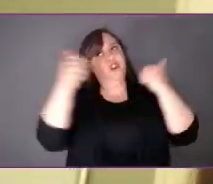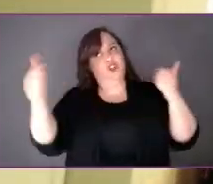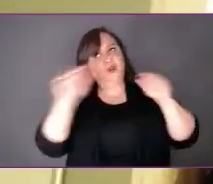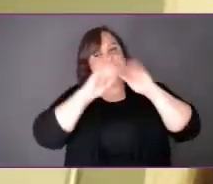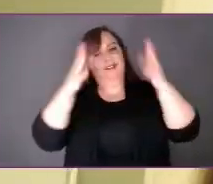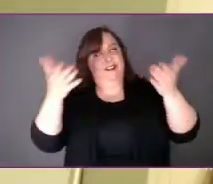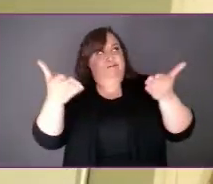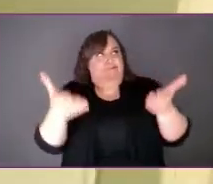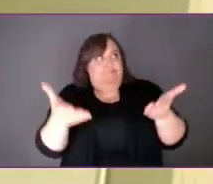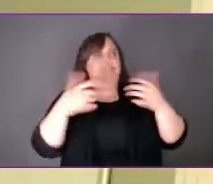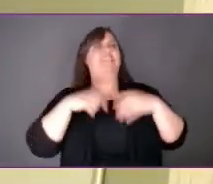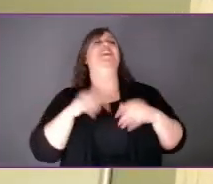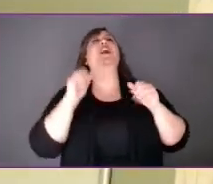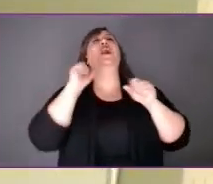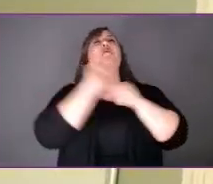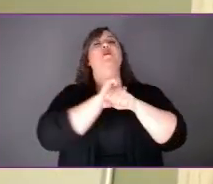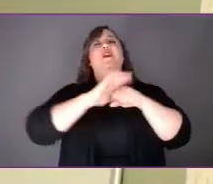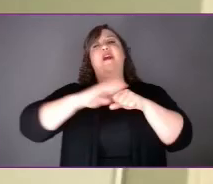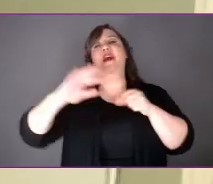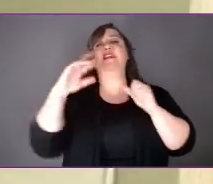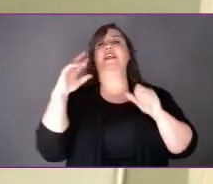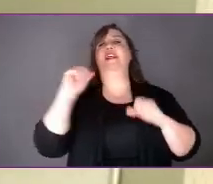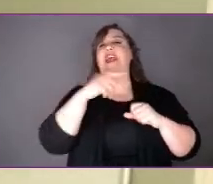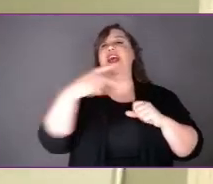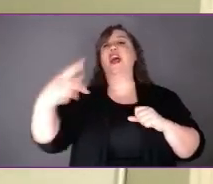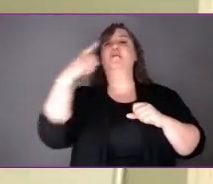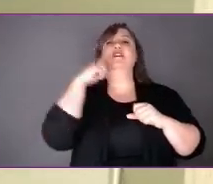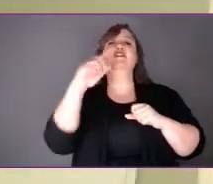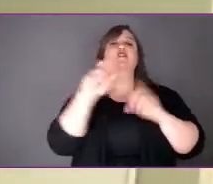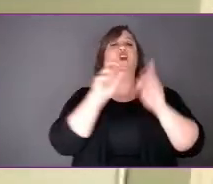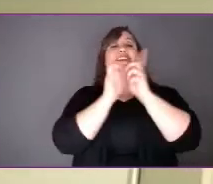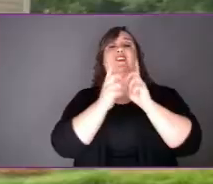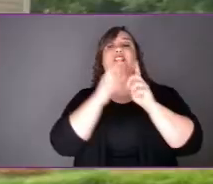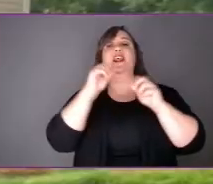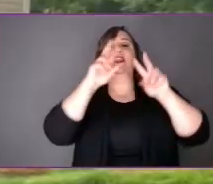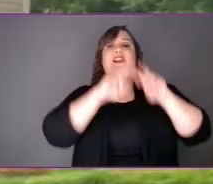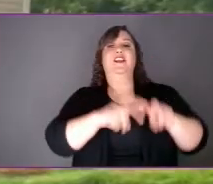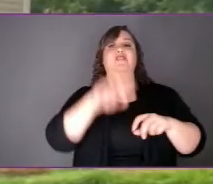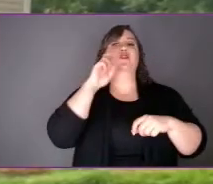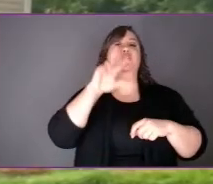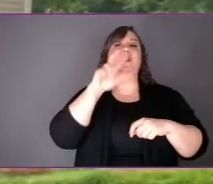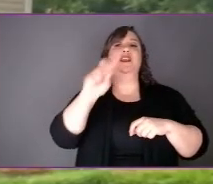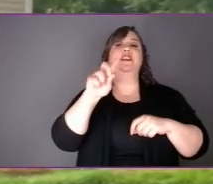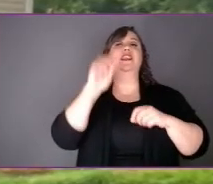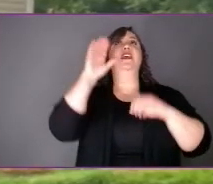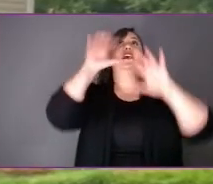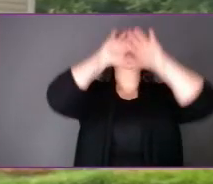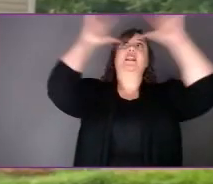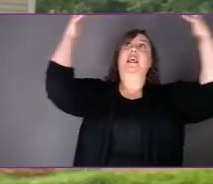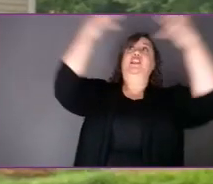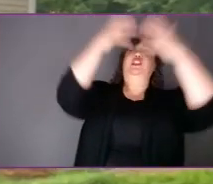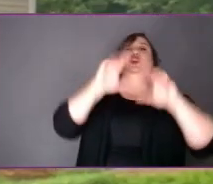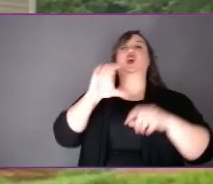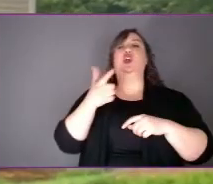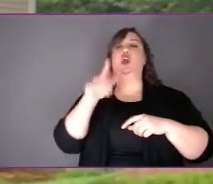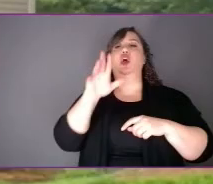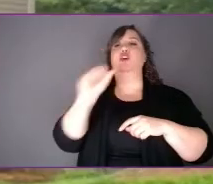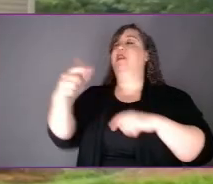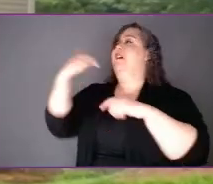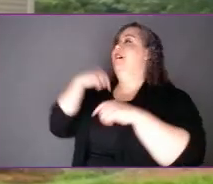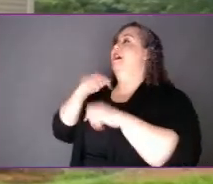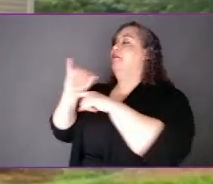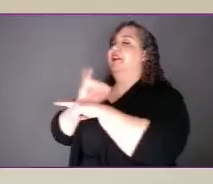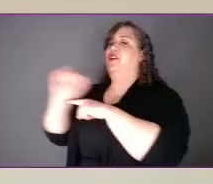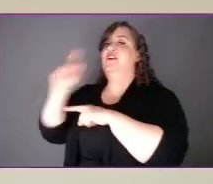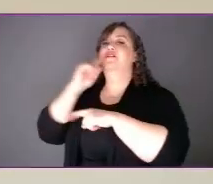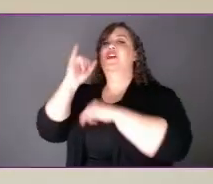an application for visualization and analysis of 3D celestial globes. I'm an intern at the Office of International and Interagency Relations at